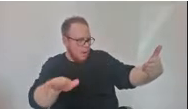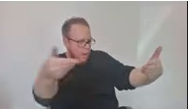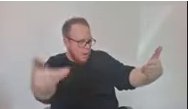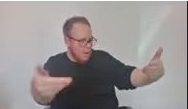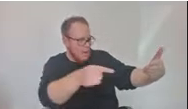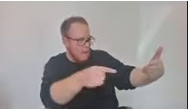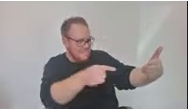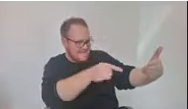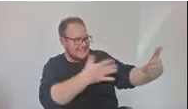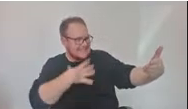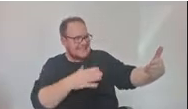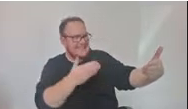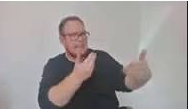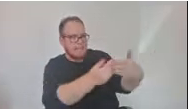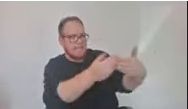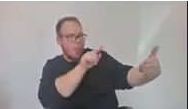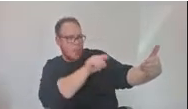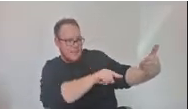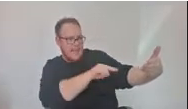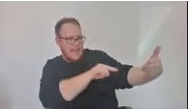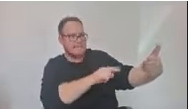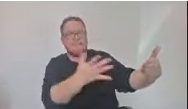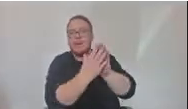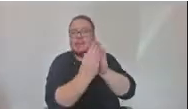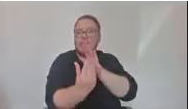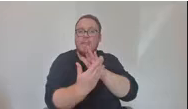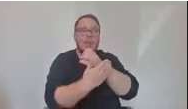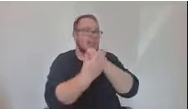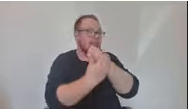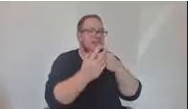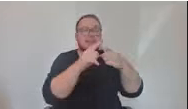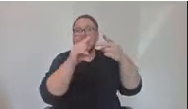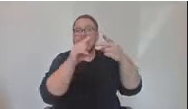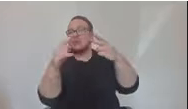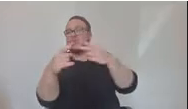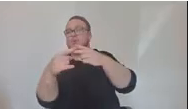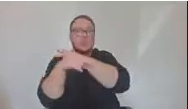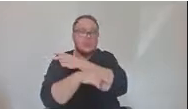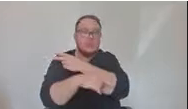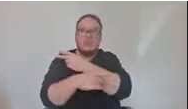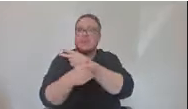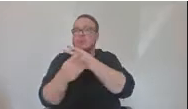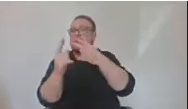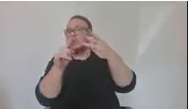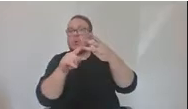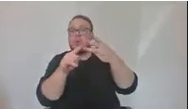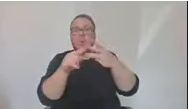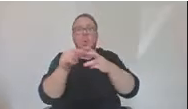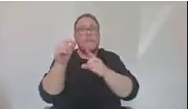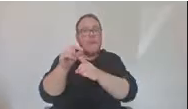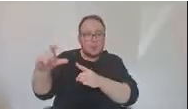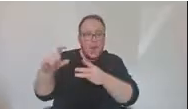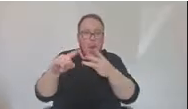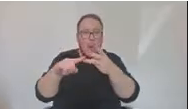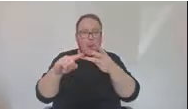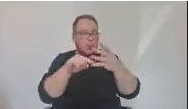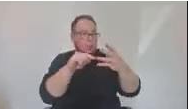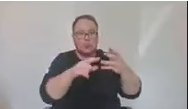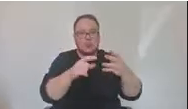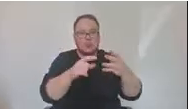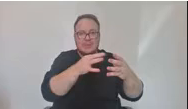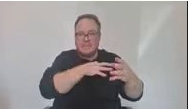by ethnicity, by deprivation, by postcode, by medical condition, and we had all